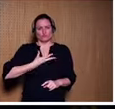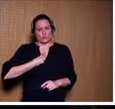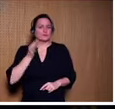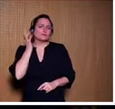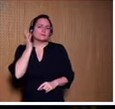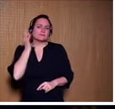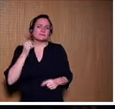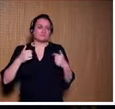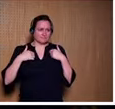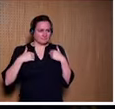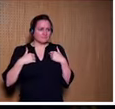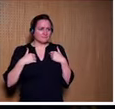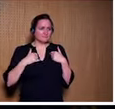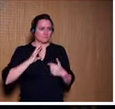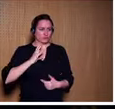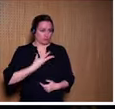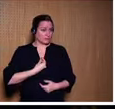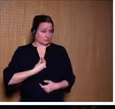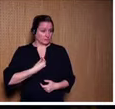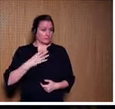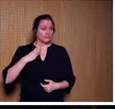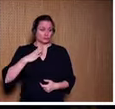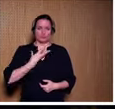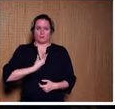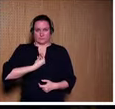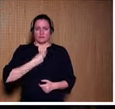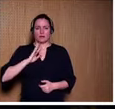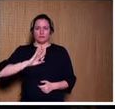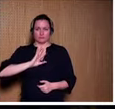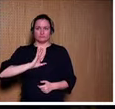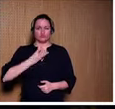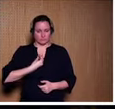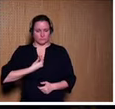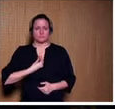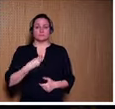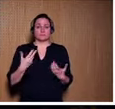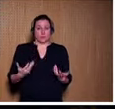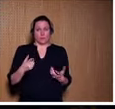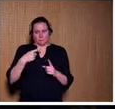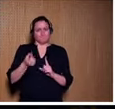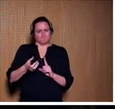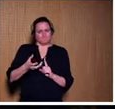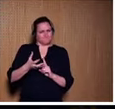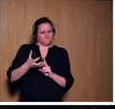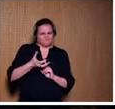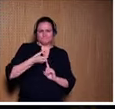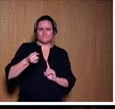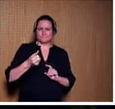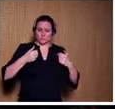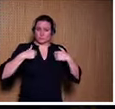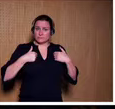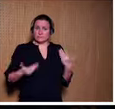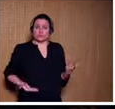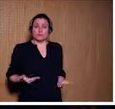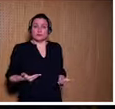support when we have become victims of violence and discrimination. And that's how it's harmful. One, it excludes us from life-saving